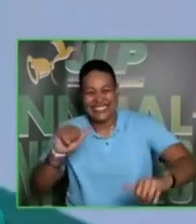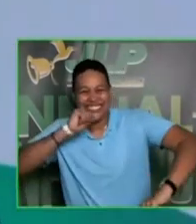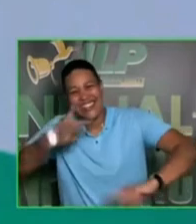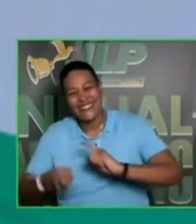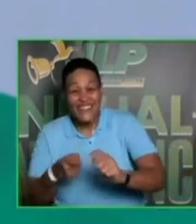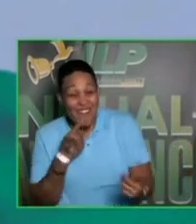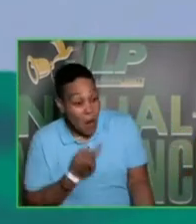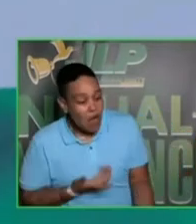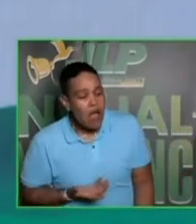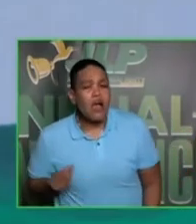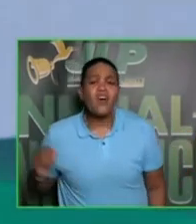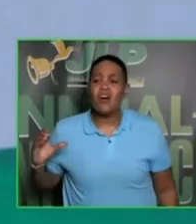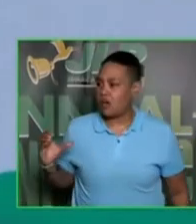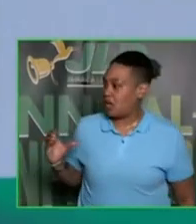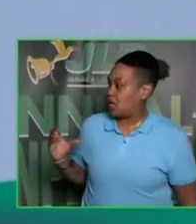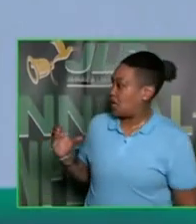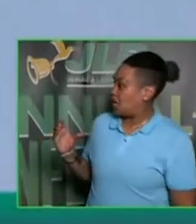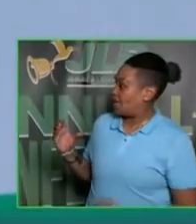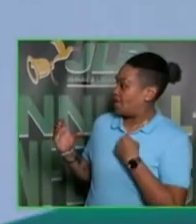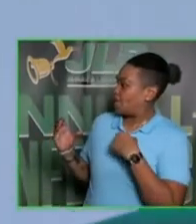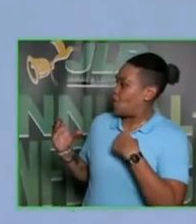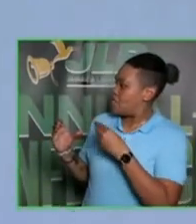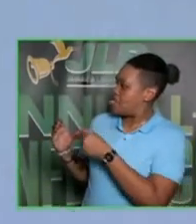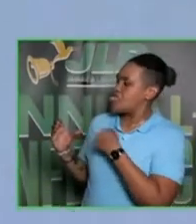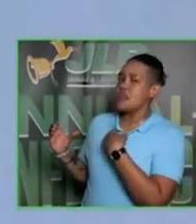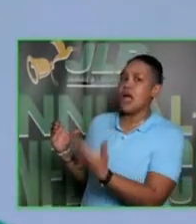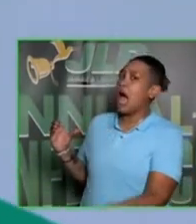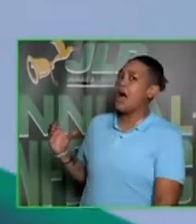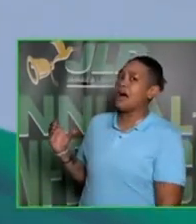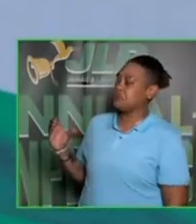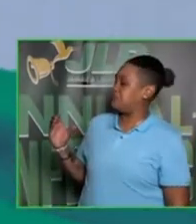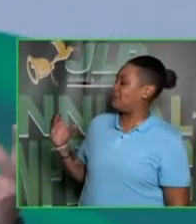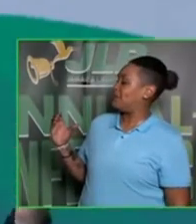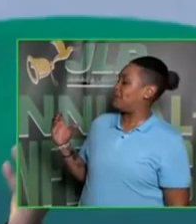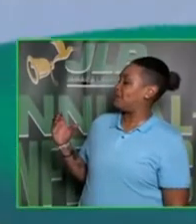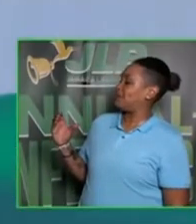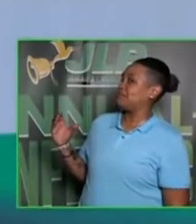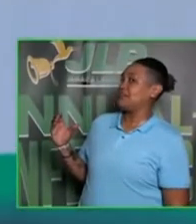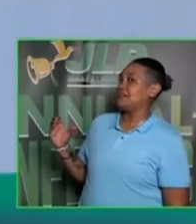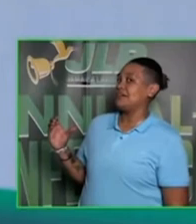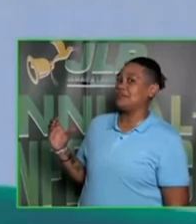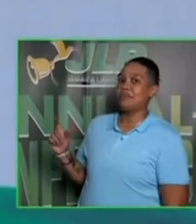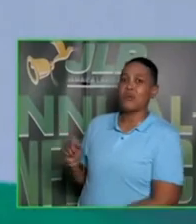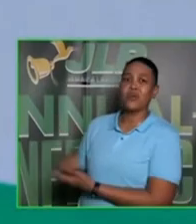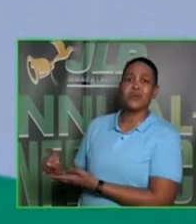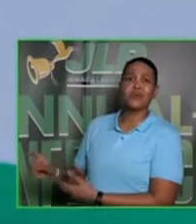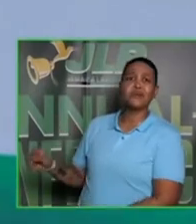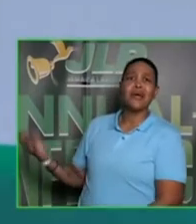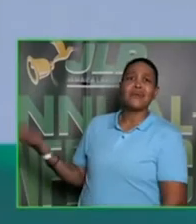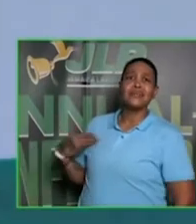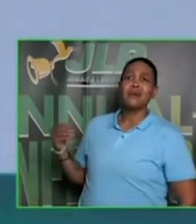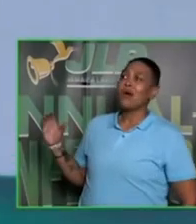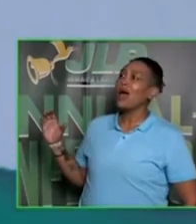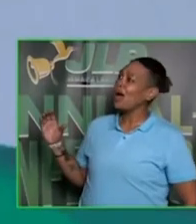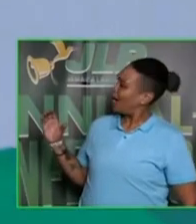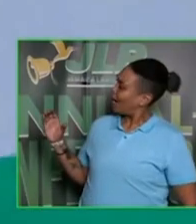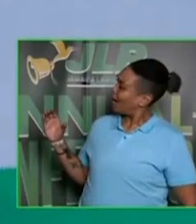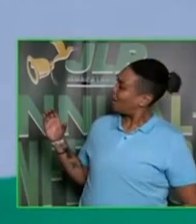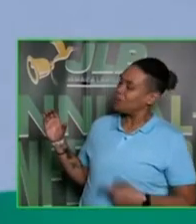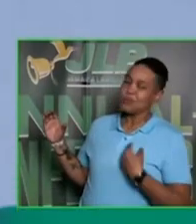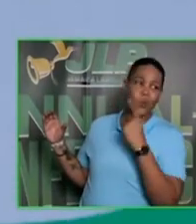weighty bills, particularly those who have had major leaks in their house and they just can't